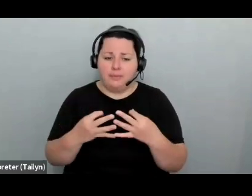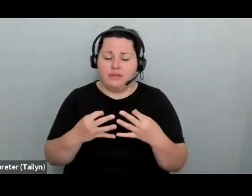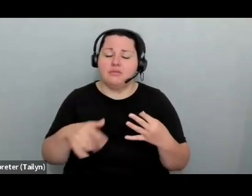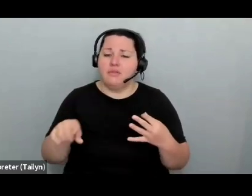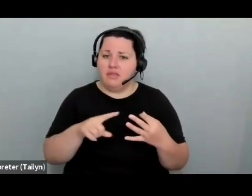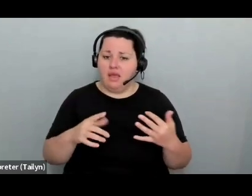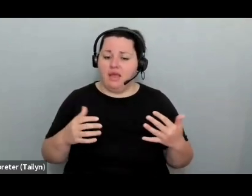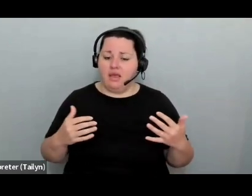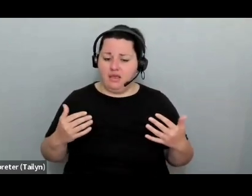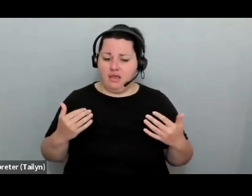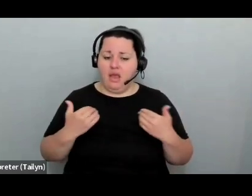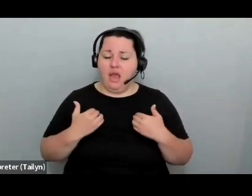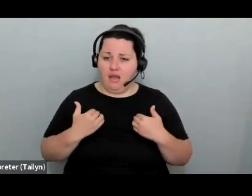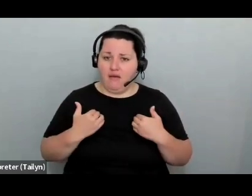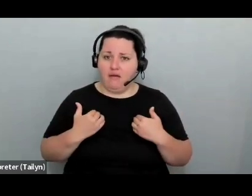has